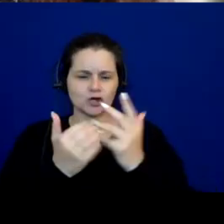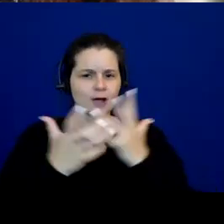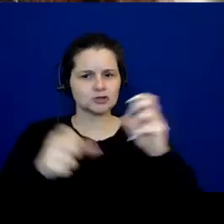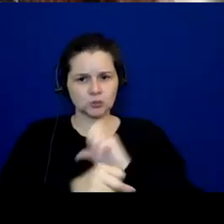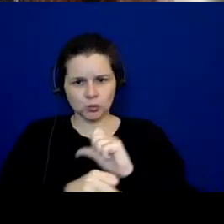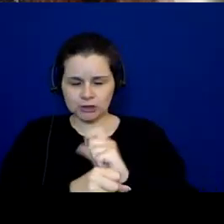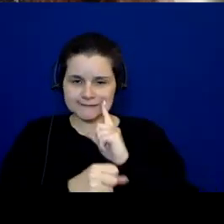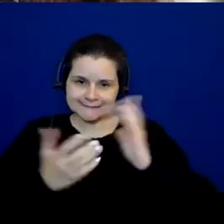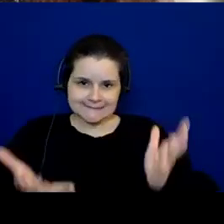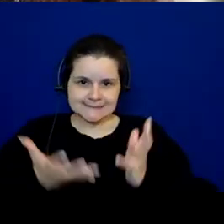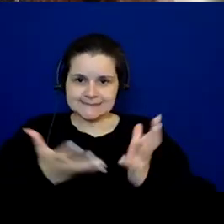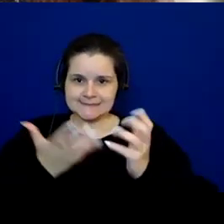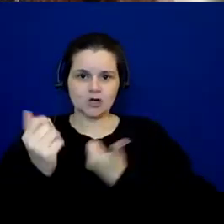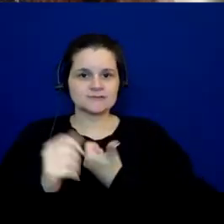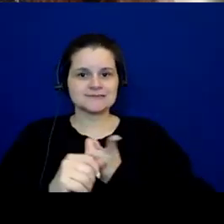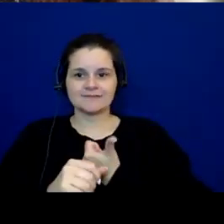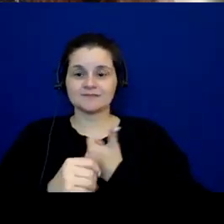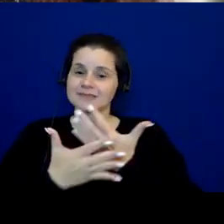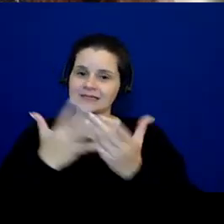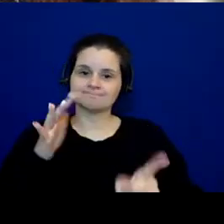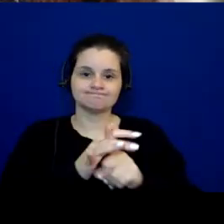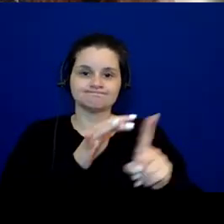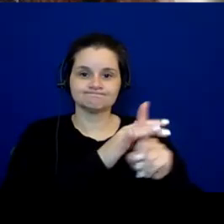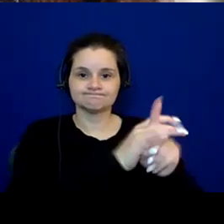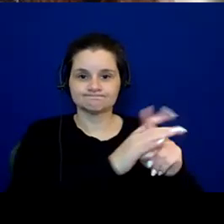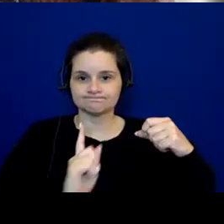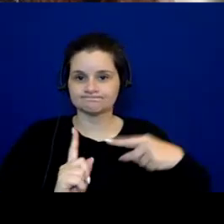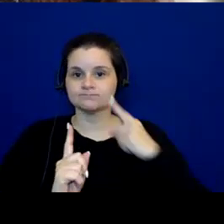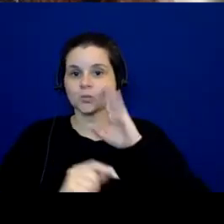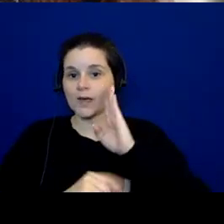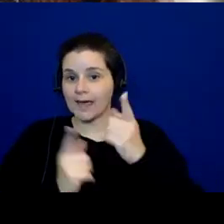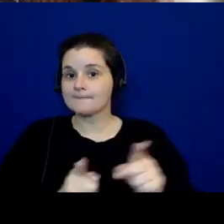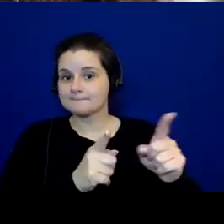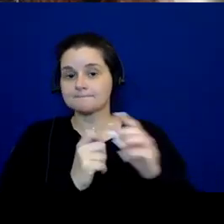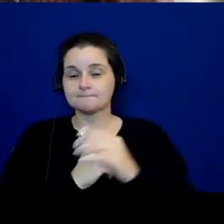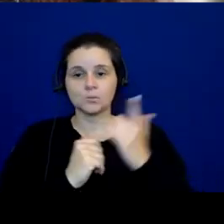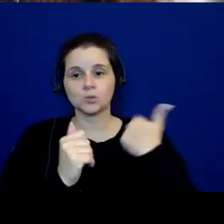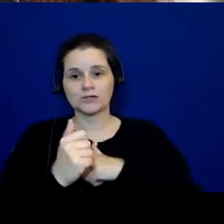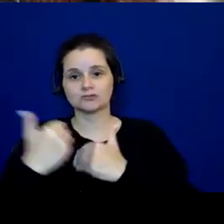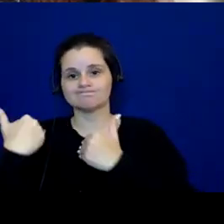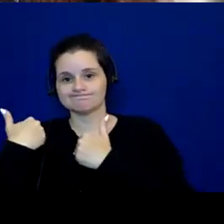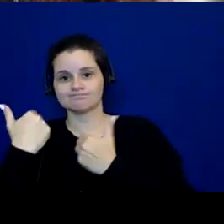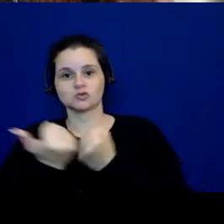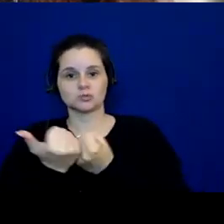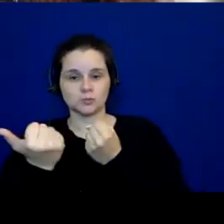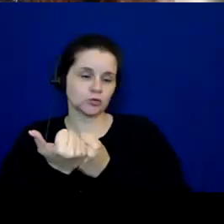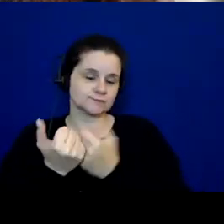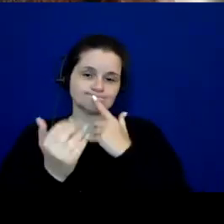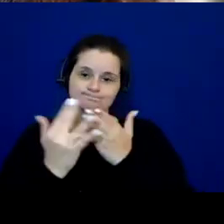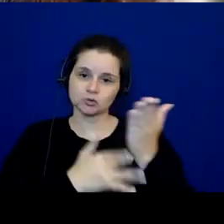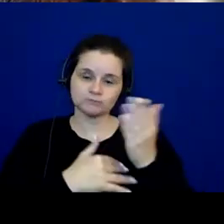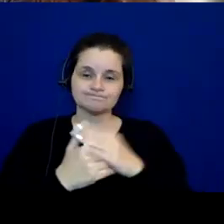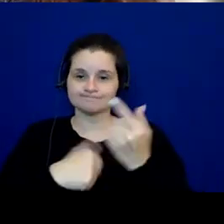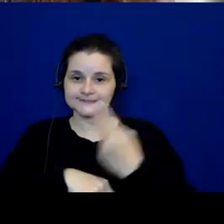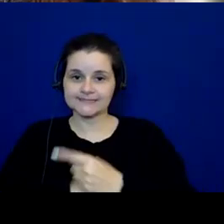ourselves, with things will still happen, and it's okay. We just rely on our supports and to get through the day.